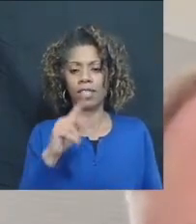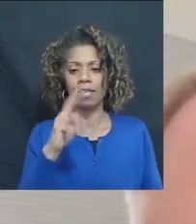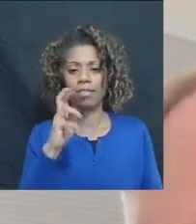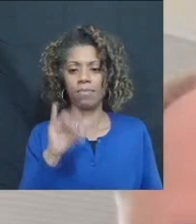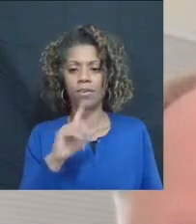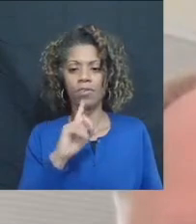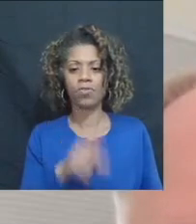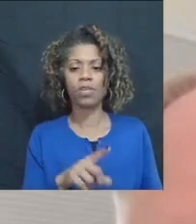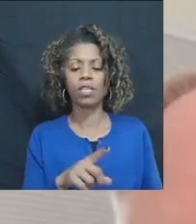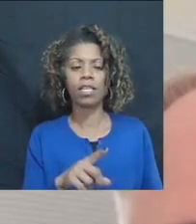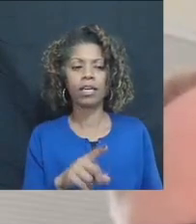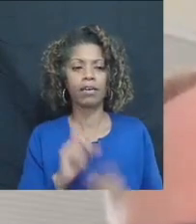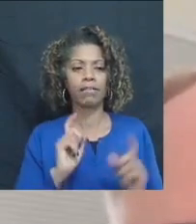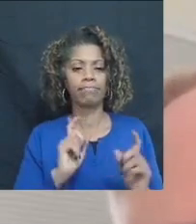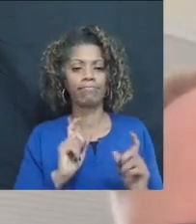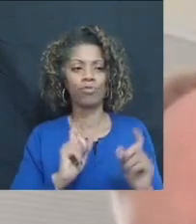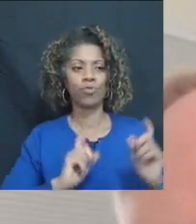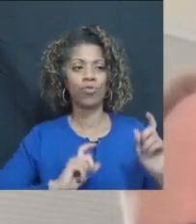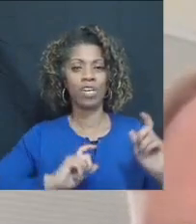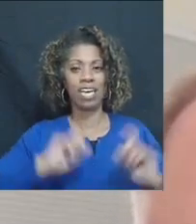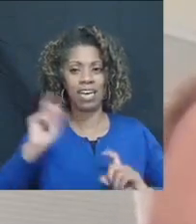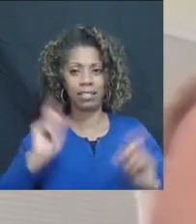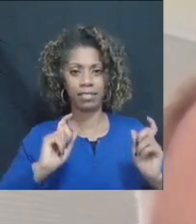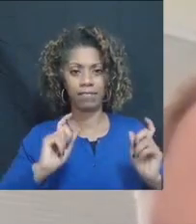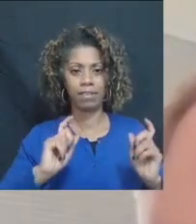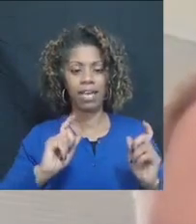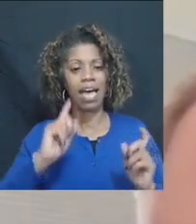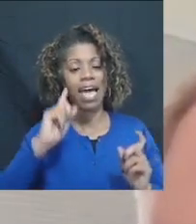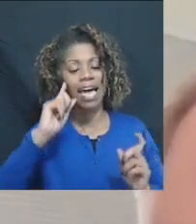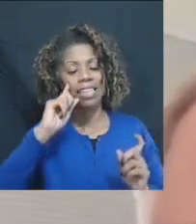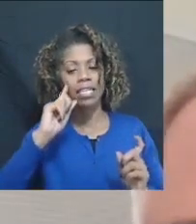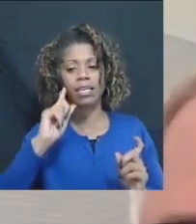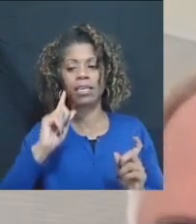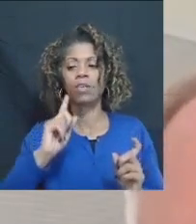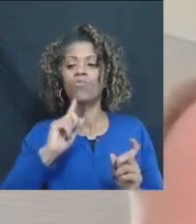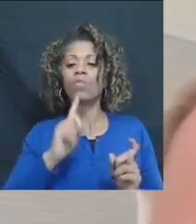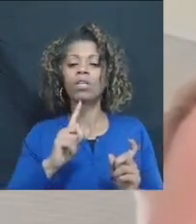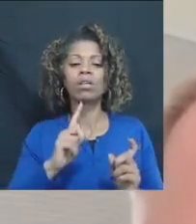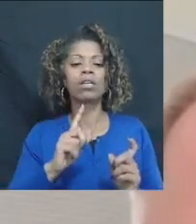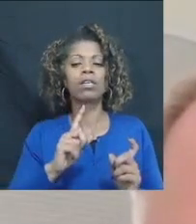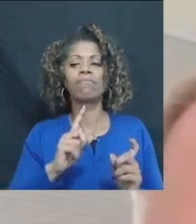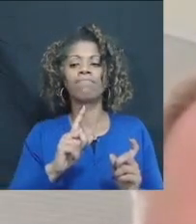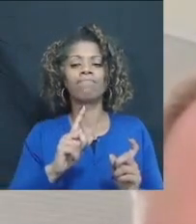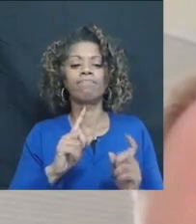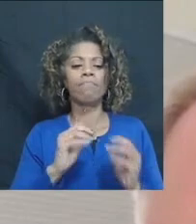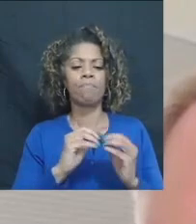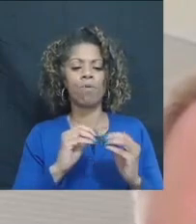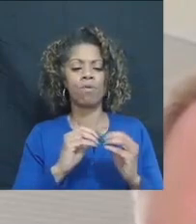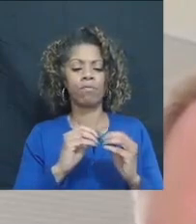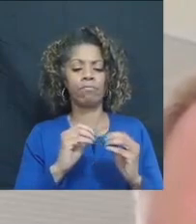community. But I think philanthropy needs to be a little bit more strategic about communications and be forward-thinking.